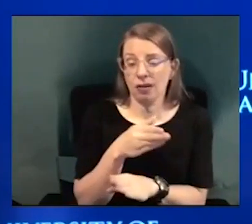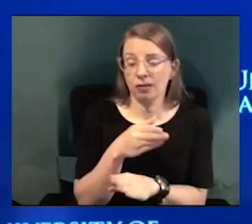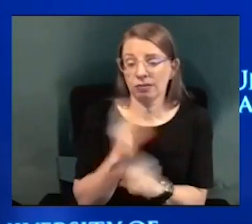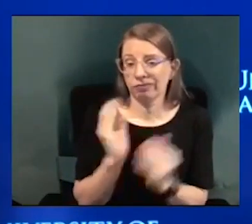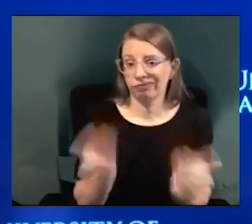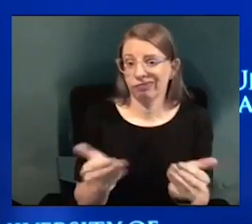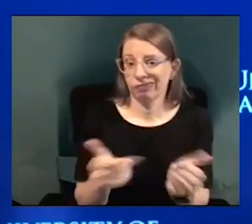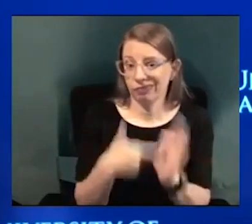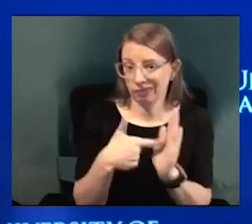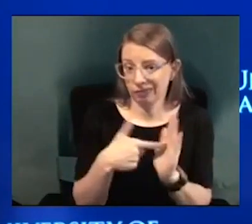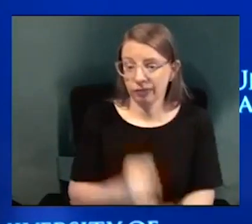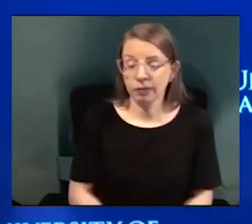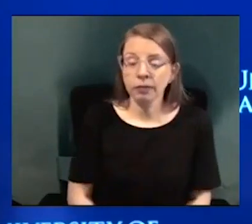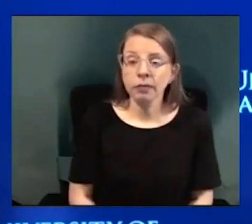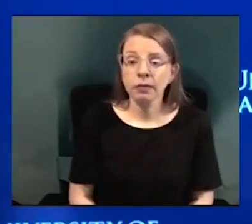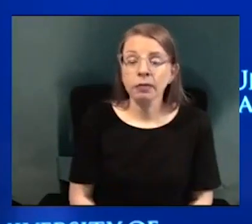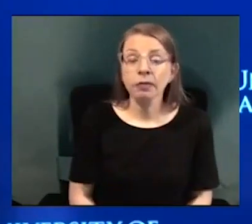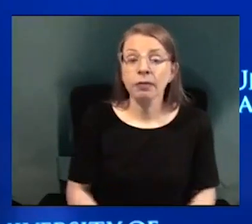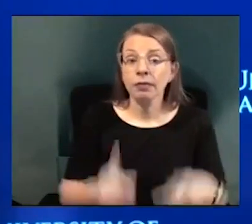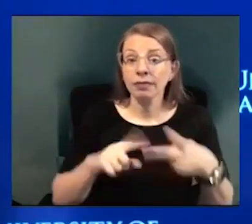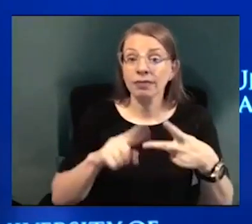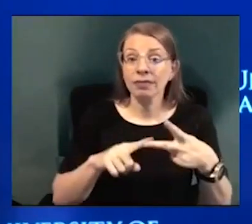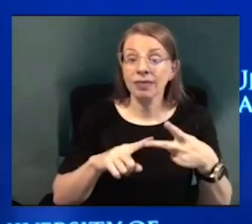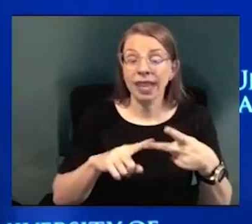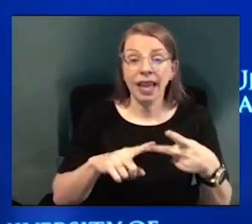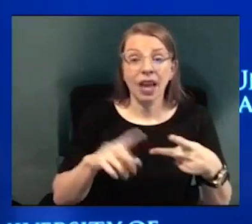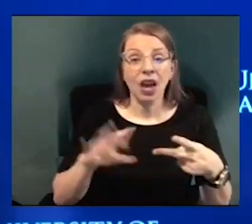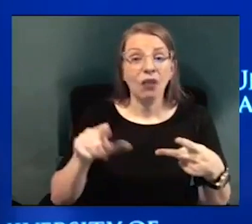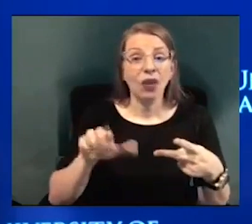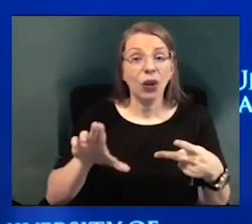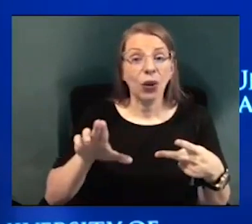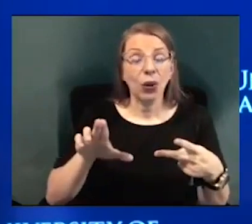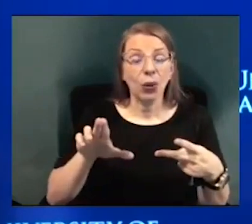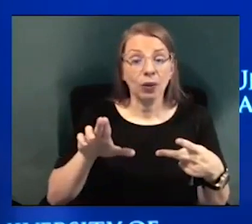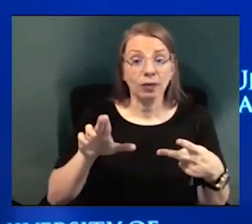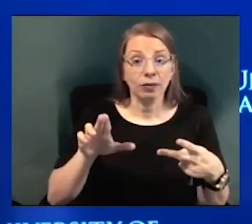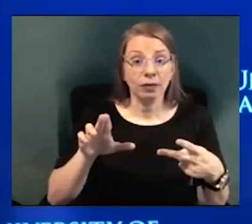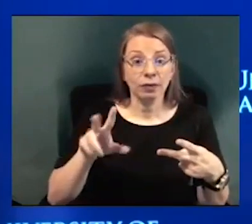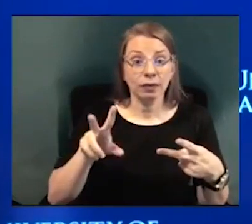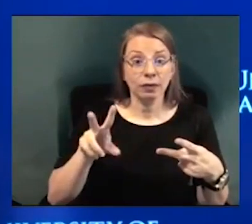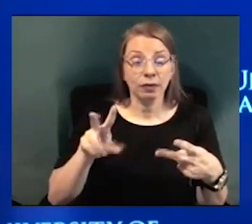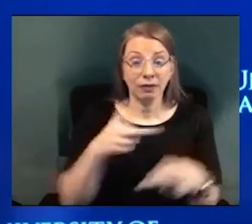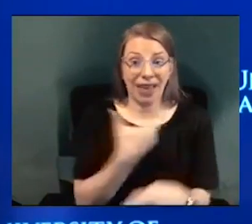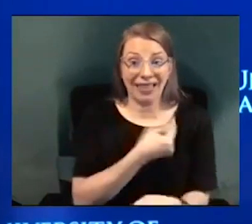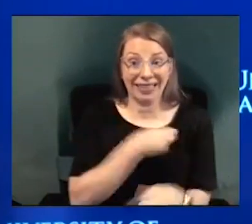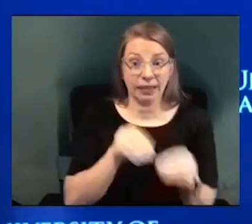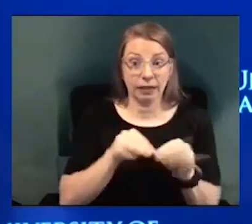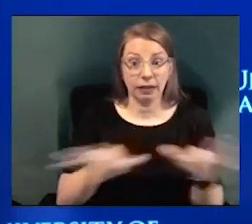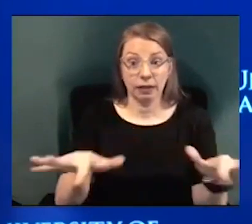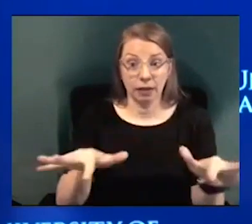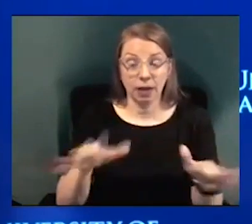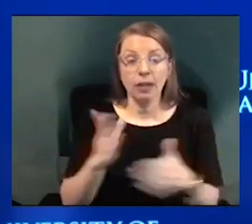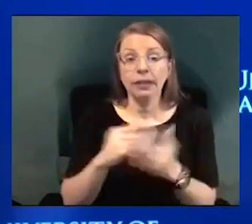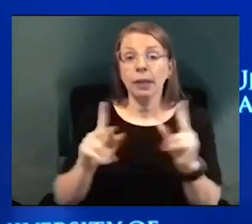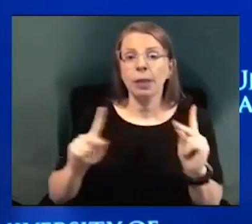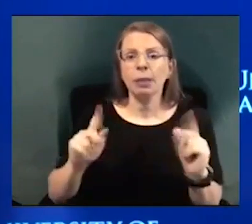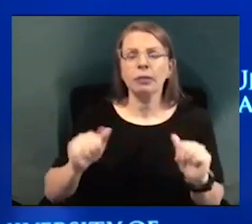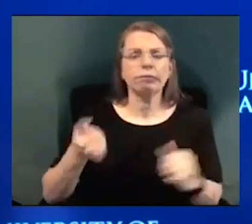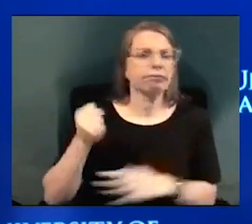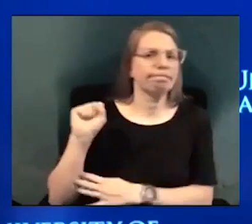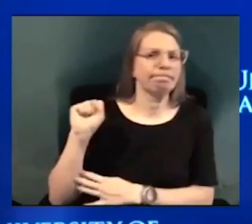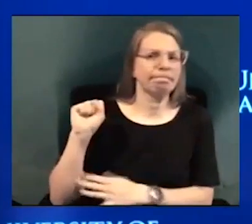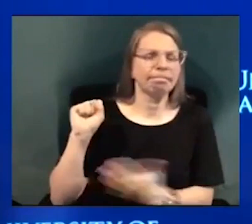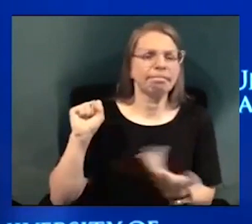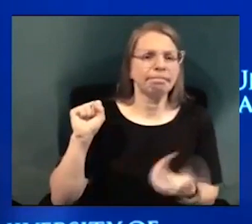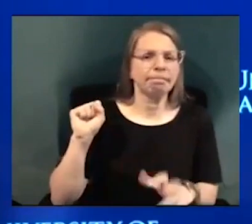that is when we look at our influenza vaccination, when we first started doing that, we had some people who were resistant to it, and we have